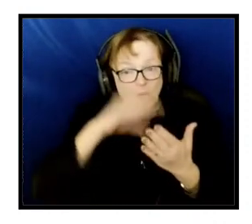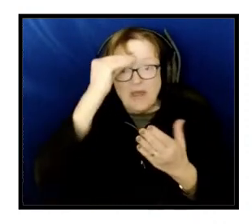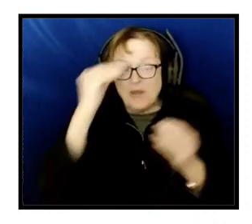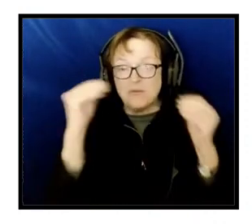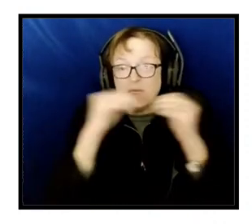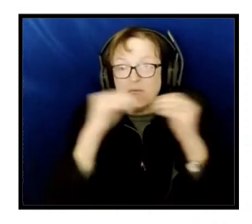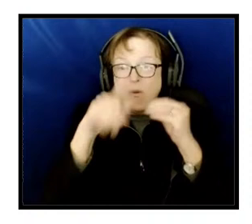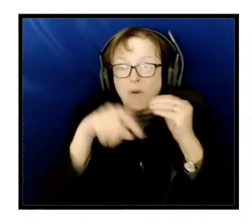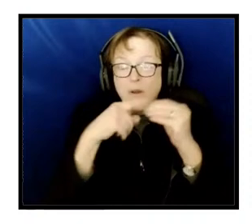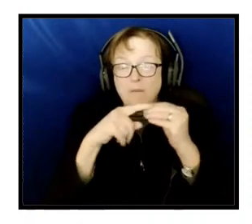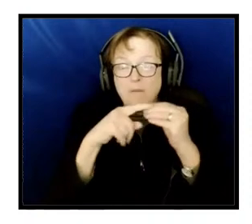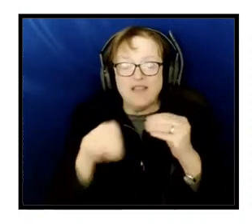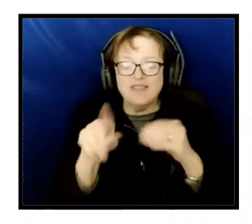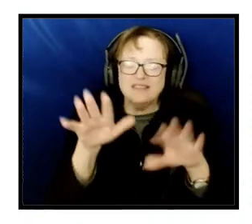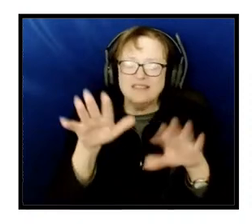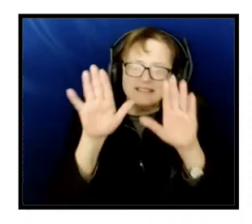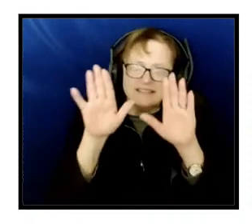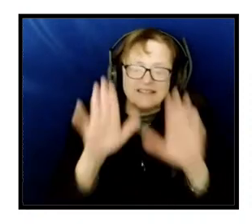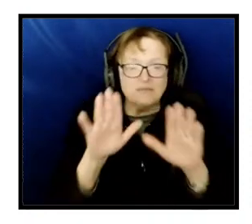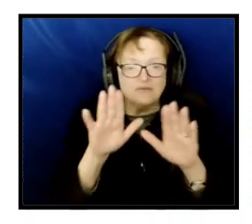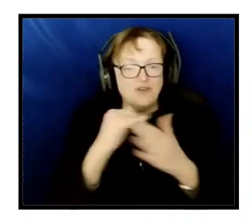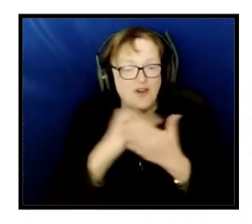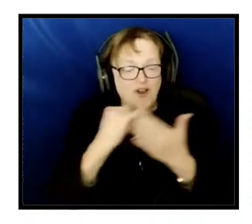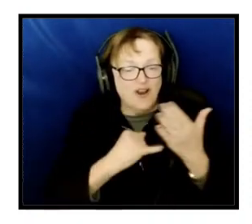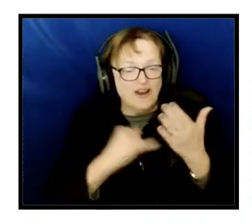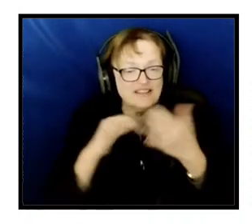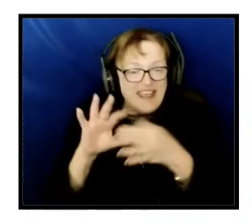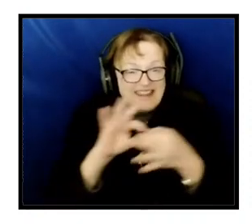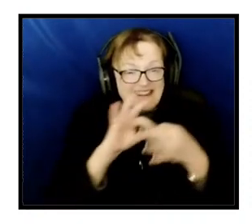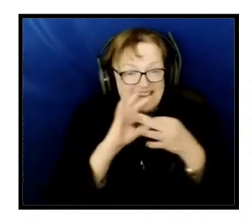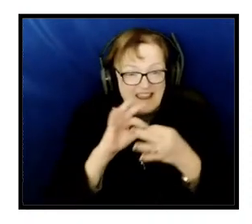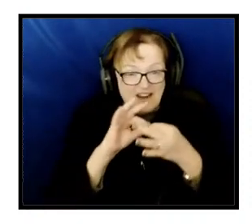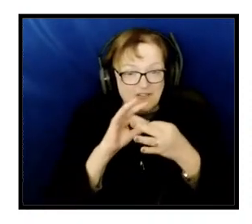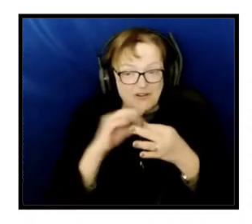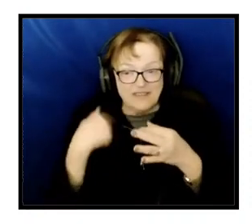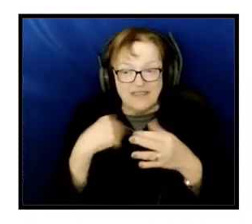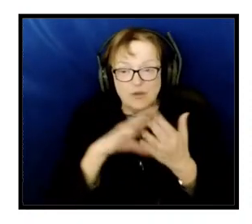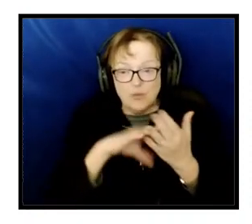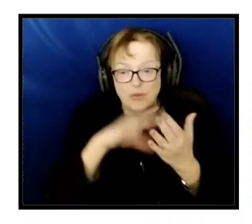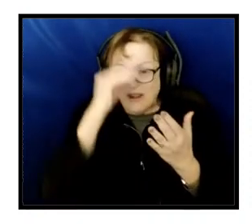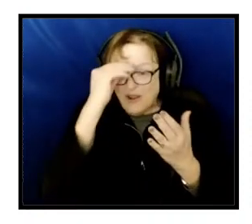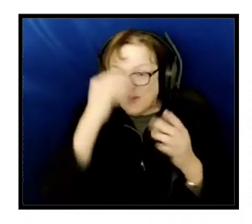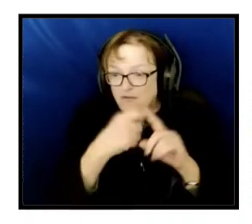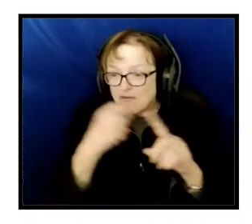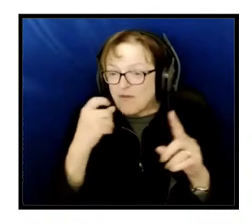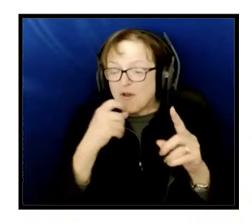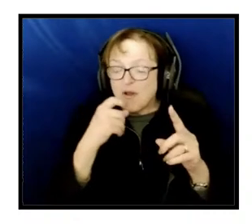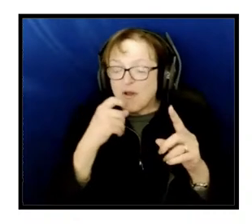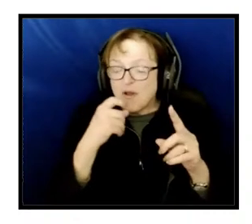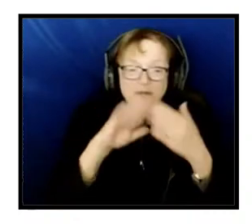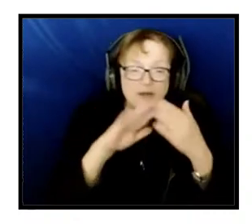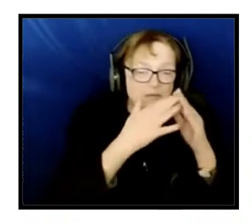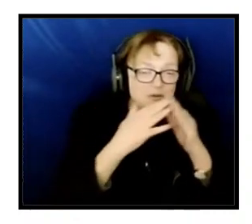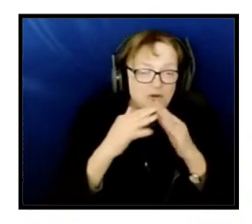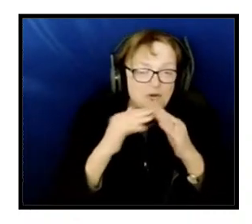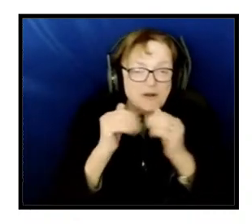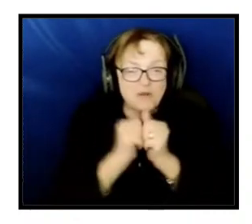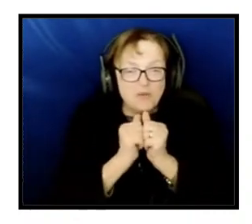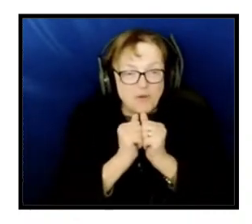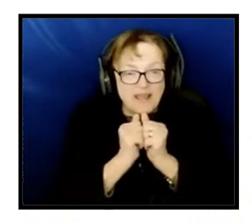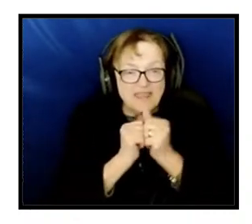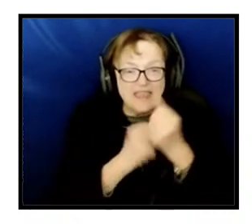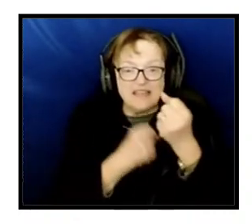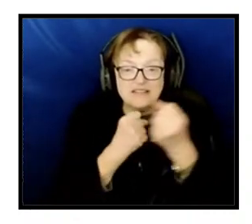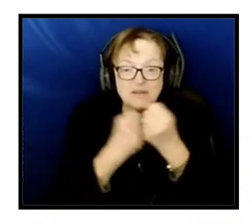these exceptional artists and collectives that we have had the joy of learning from, being in community with, and supporting over